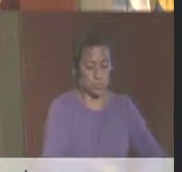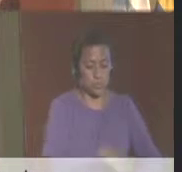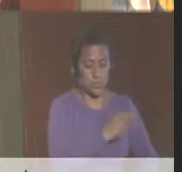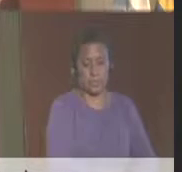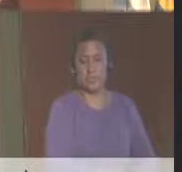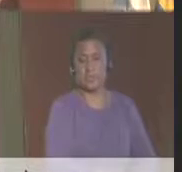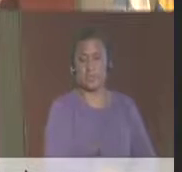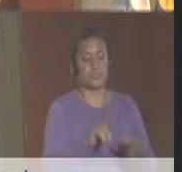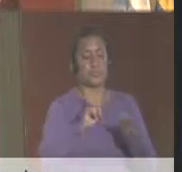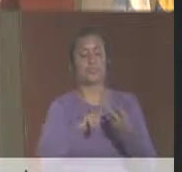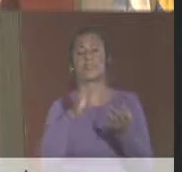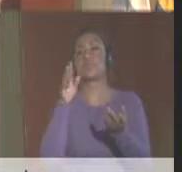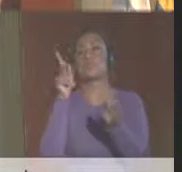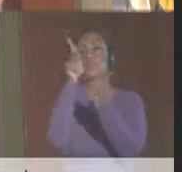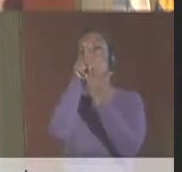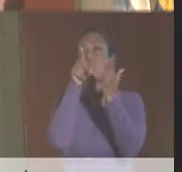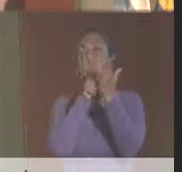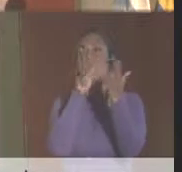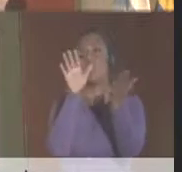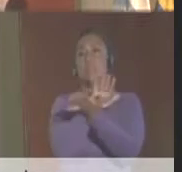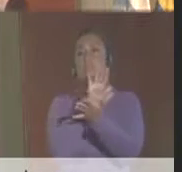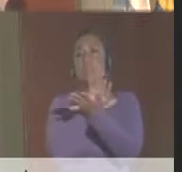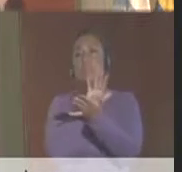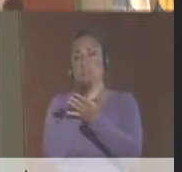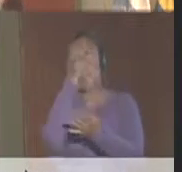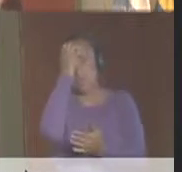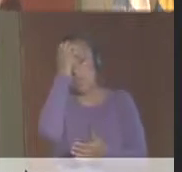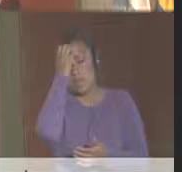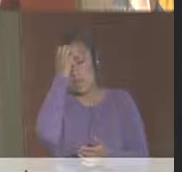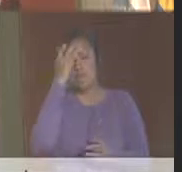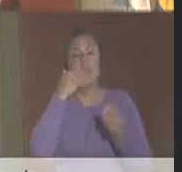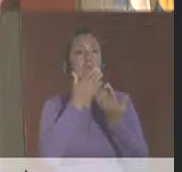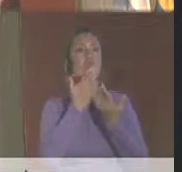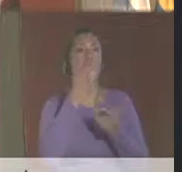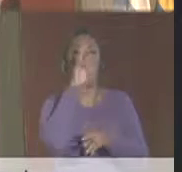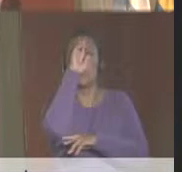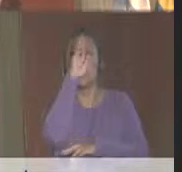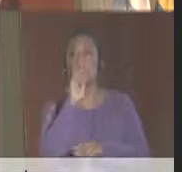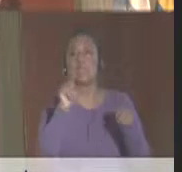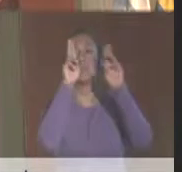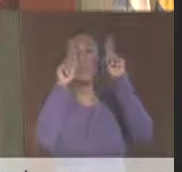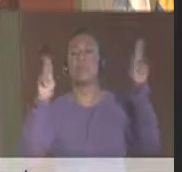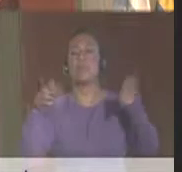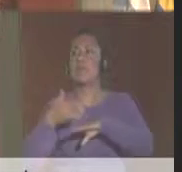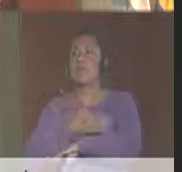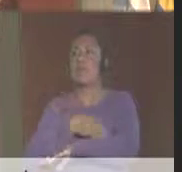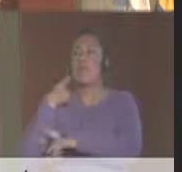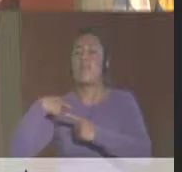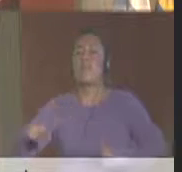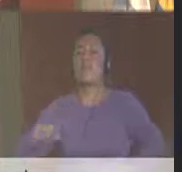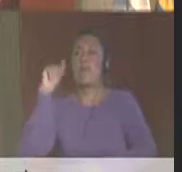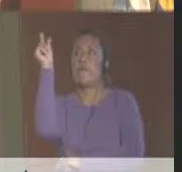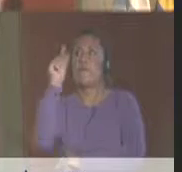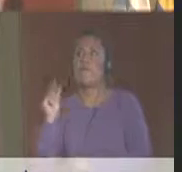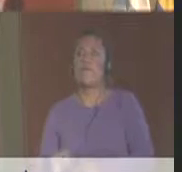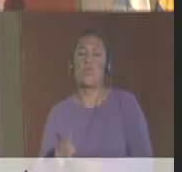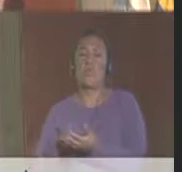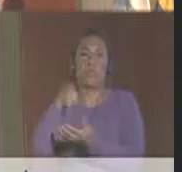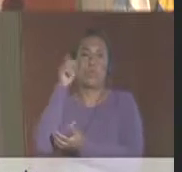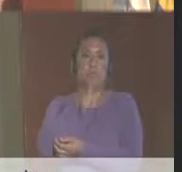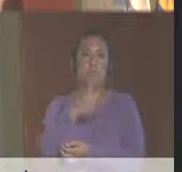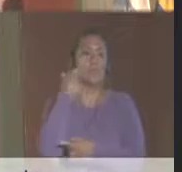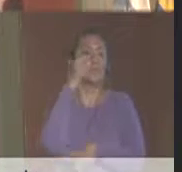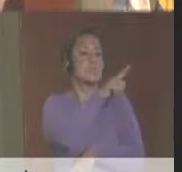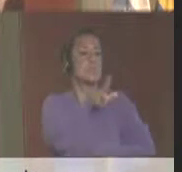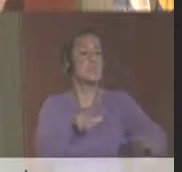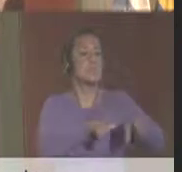a device that the constructions need to incorporate. Then protecting natural ecosystems, there's a project for the French Fund